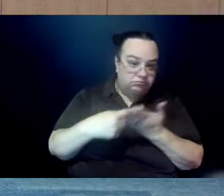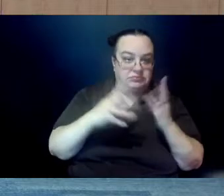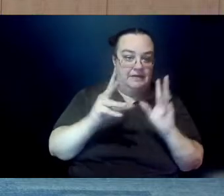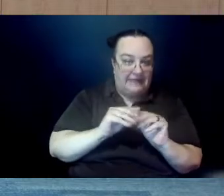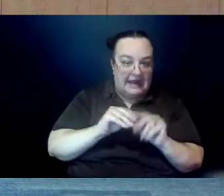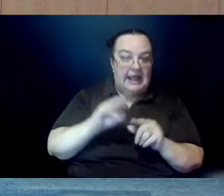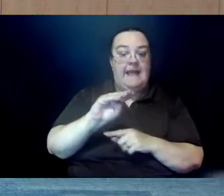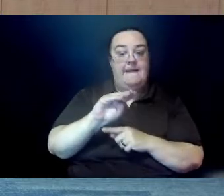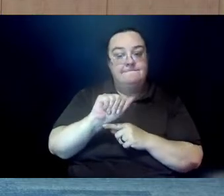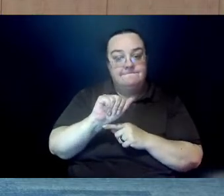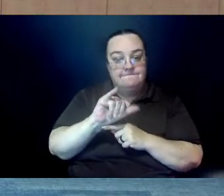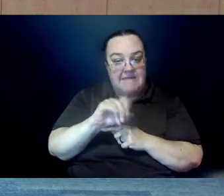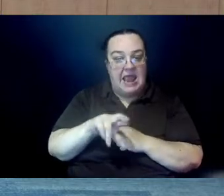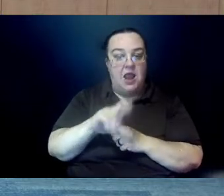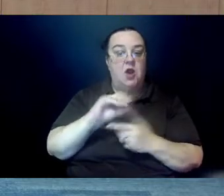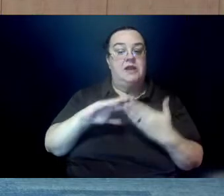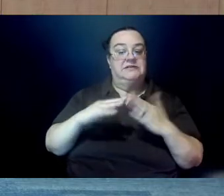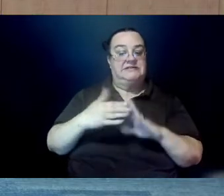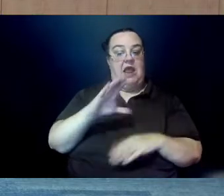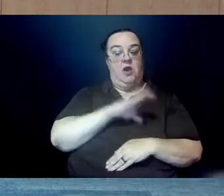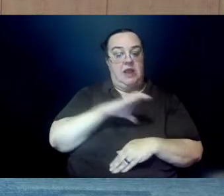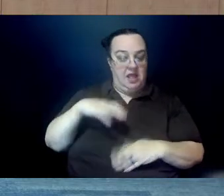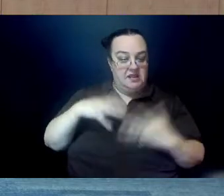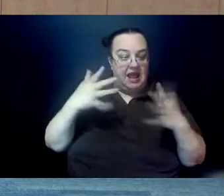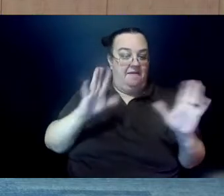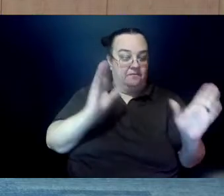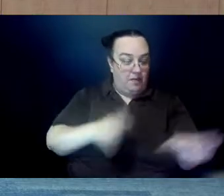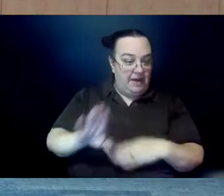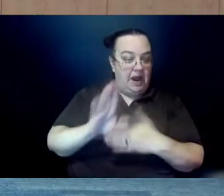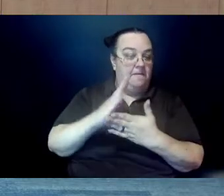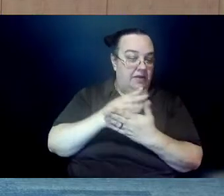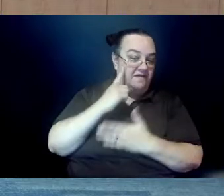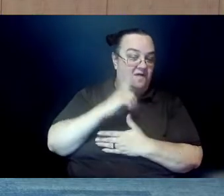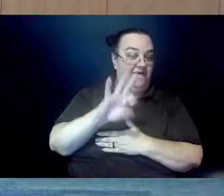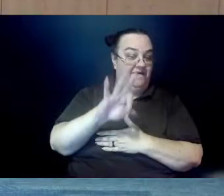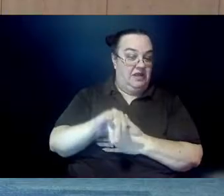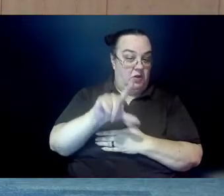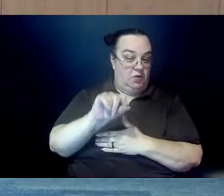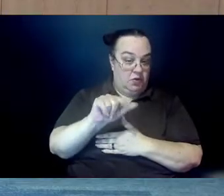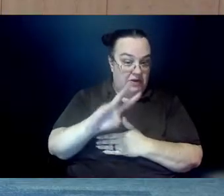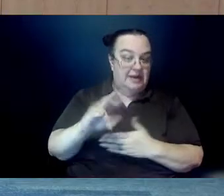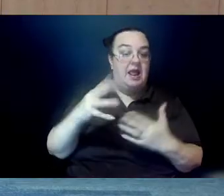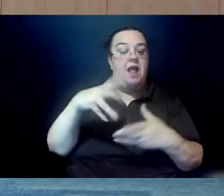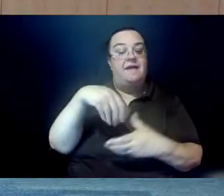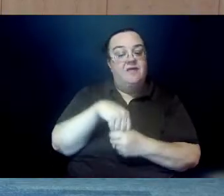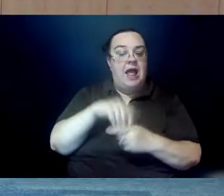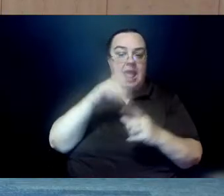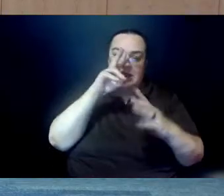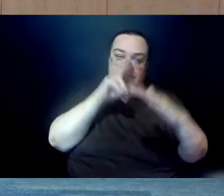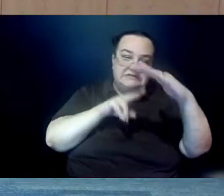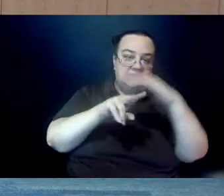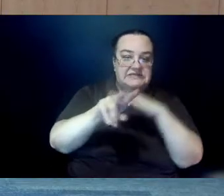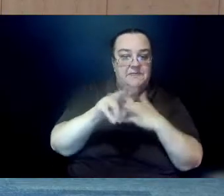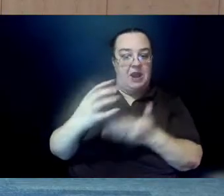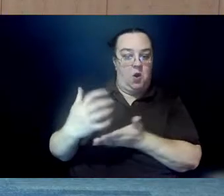anticipated revenues and proposed appropriations and expenditures for said fiscal year.